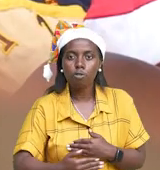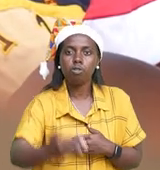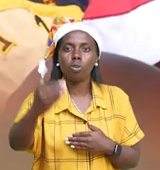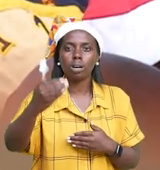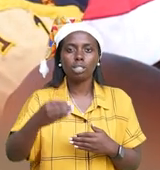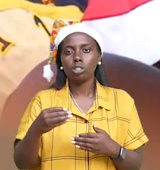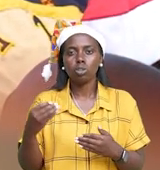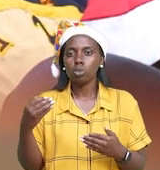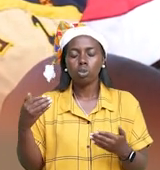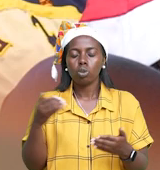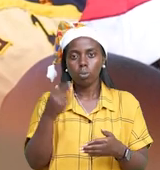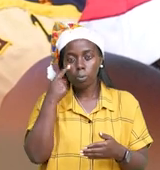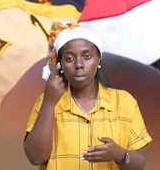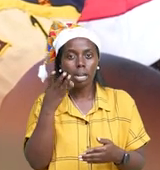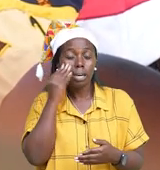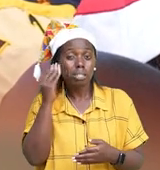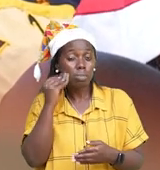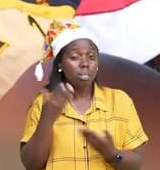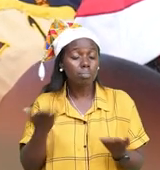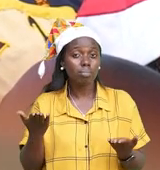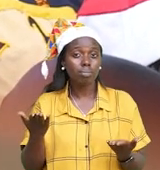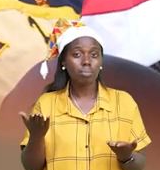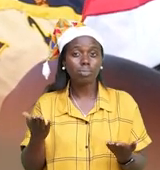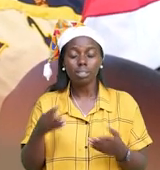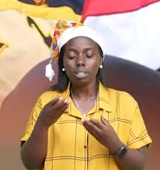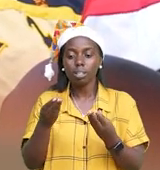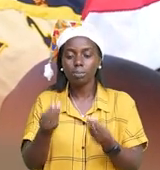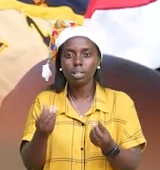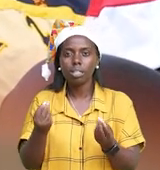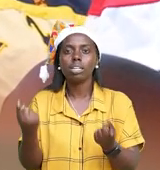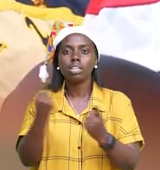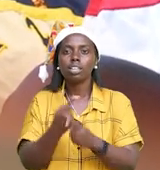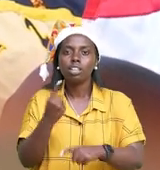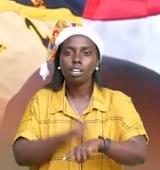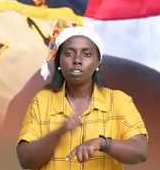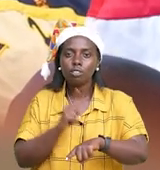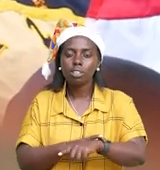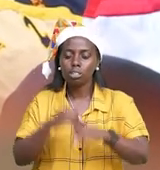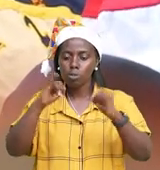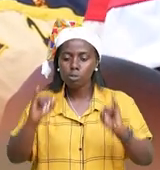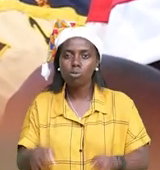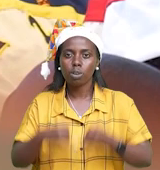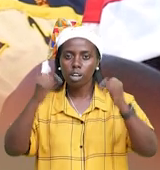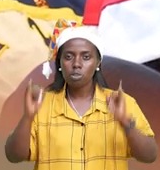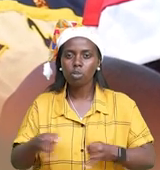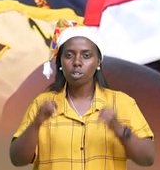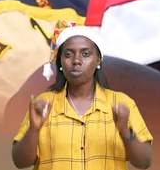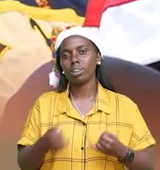into new experiences. It gets easier every time you try.